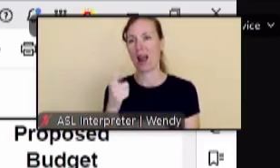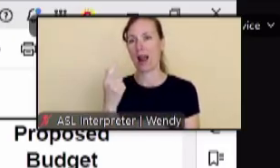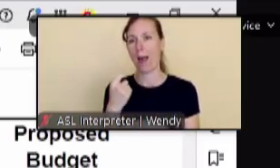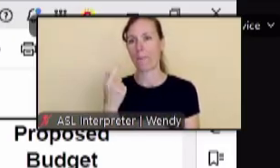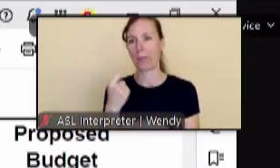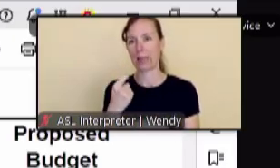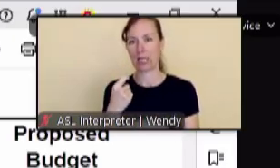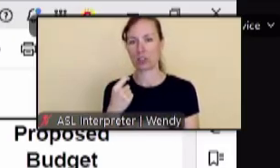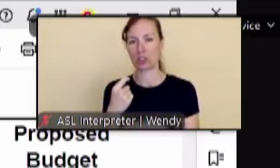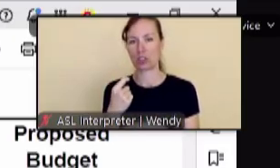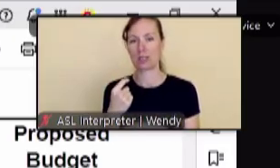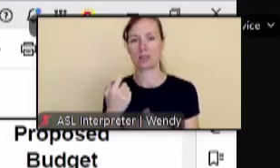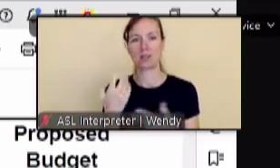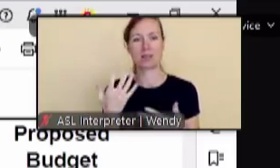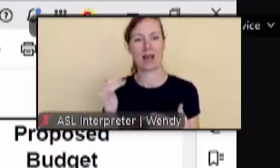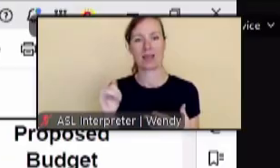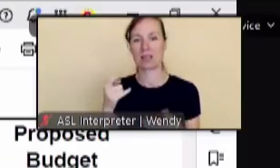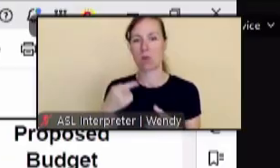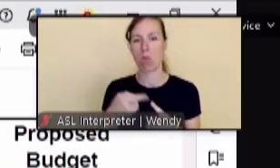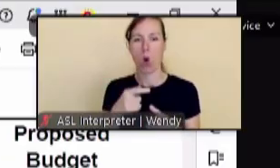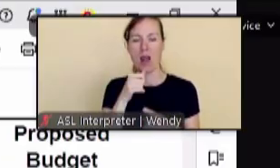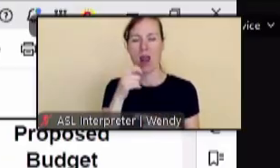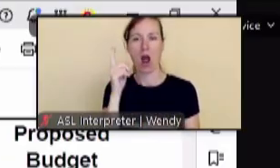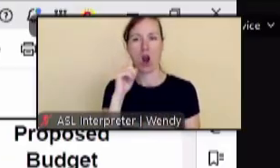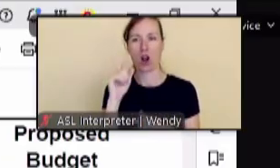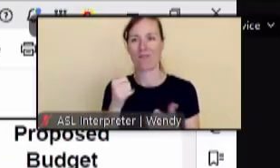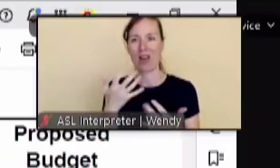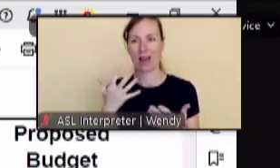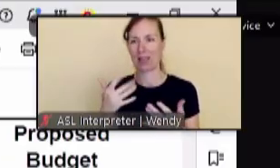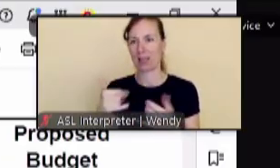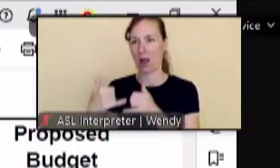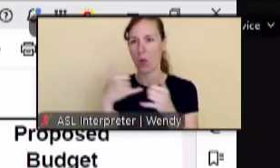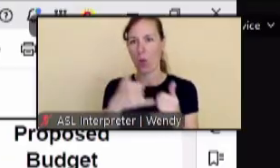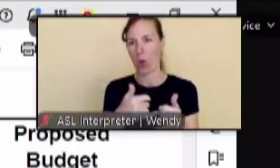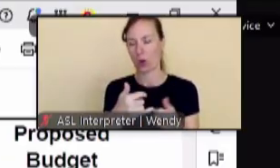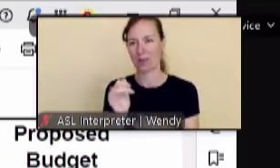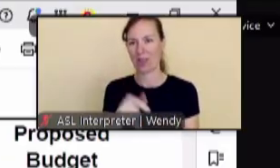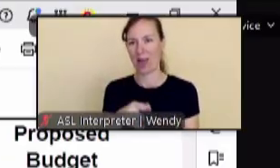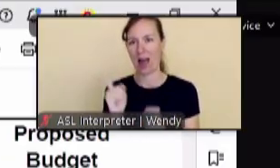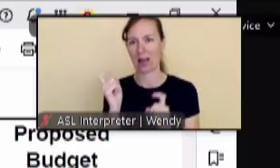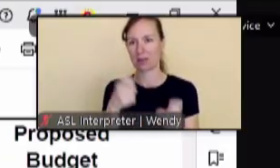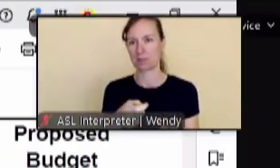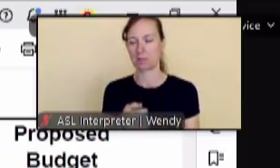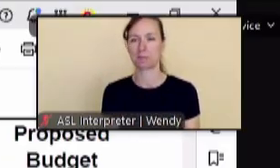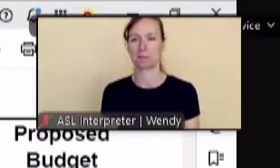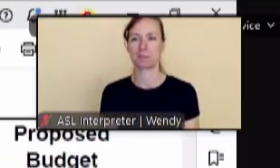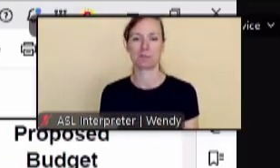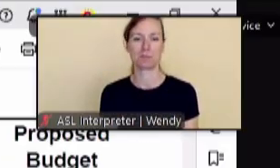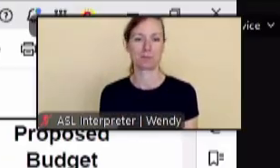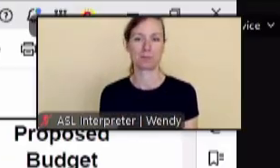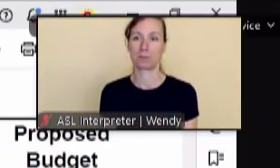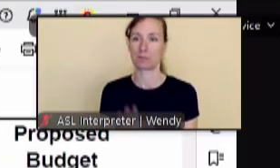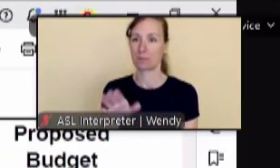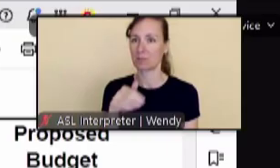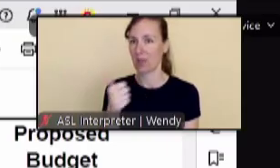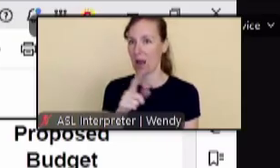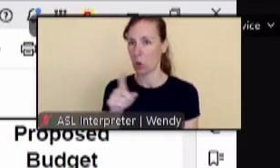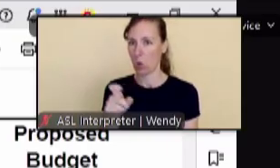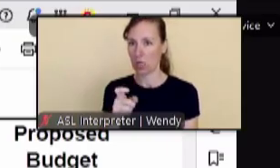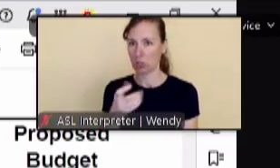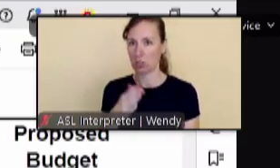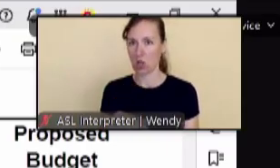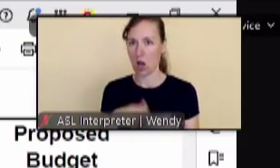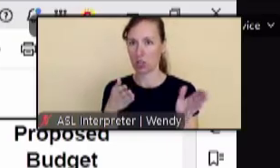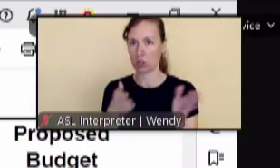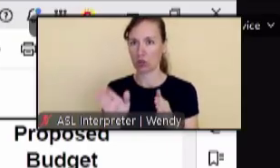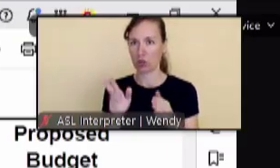awardings. And so that's why we don't have anything there. So if there aren't any questions on street maintenance.